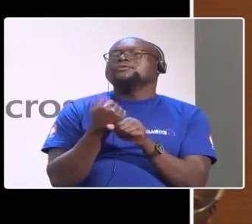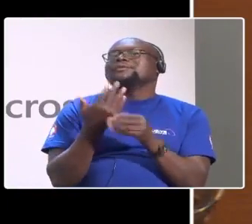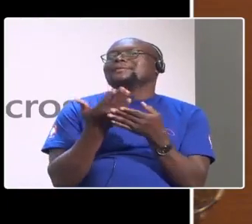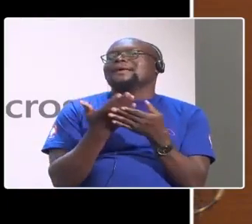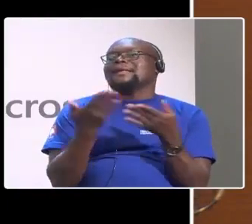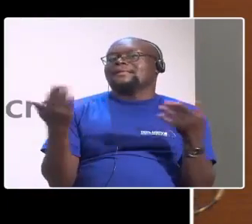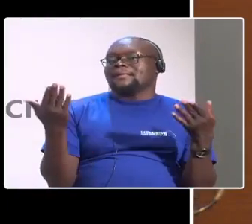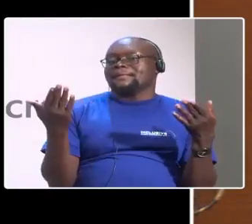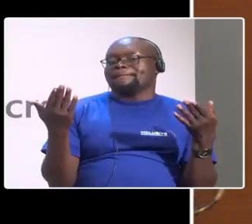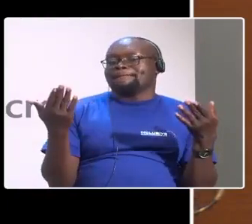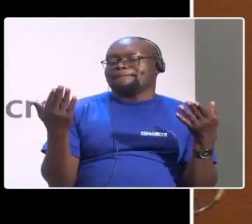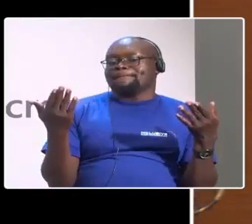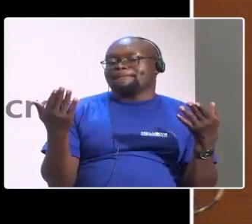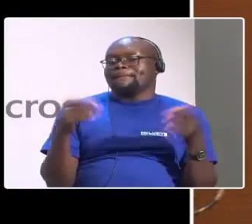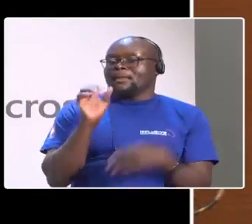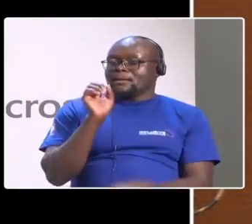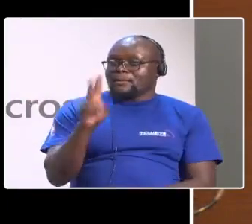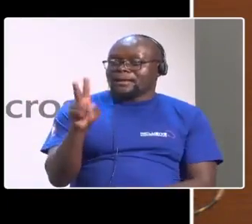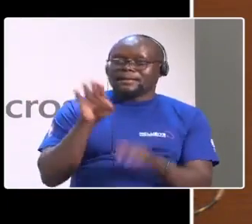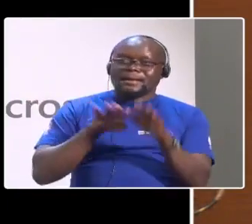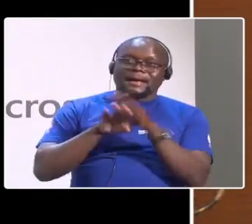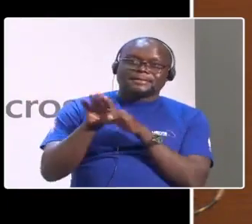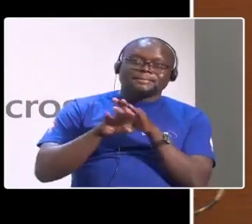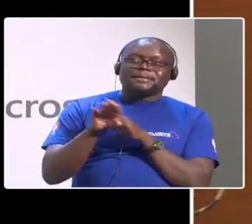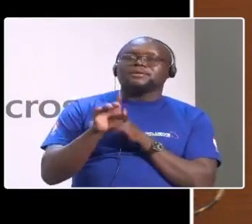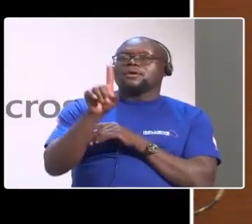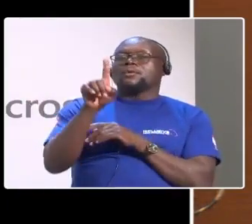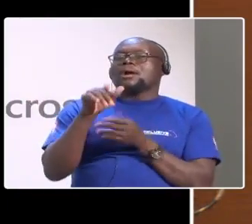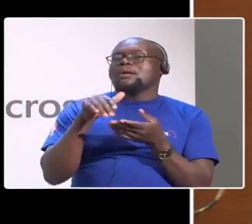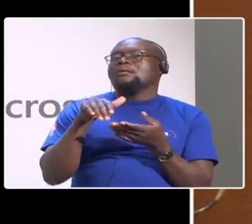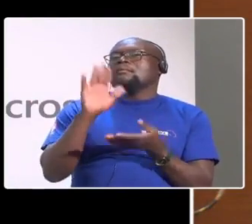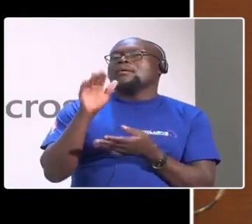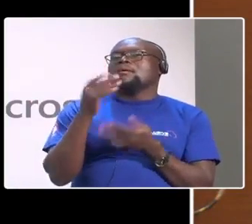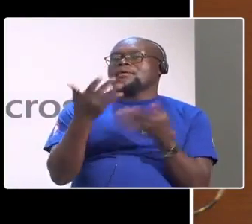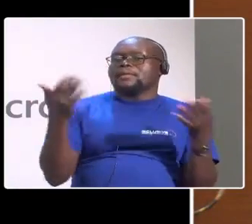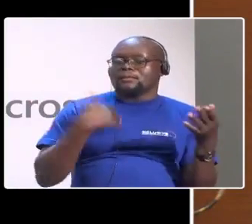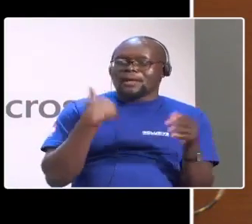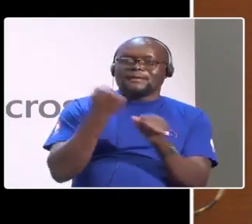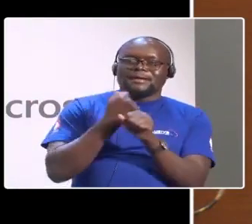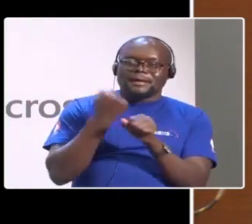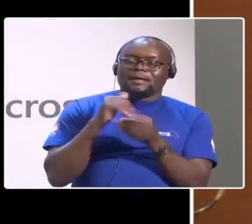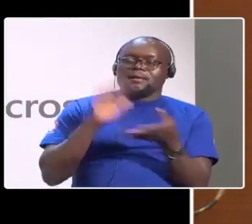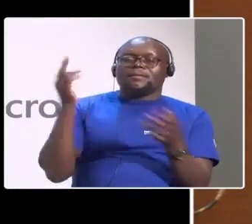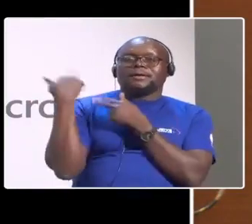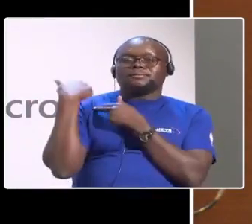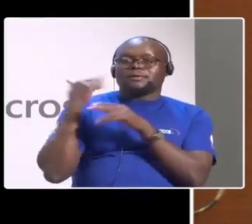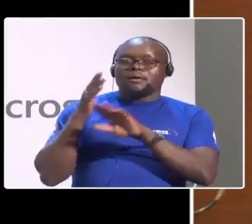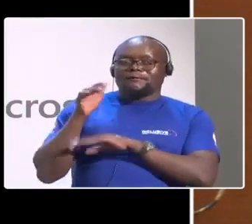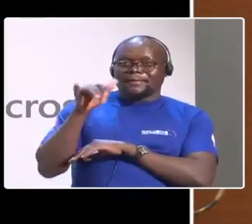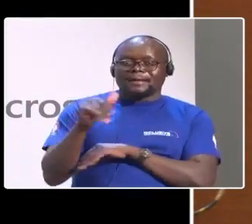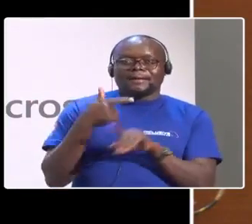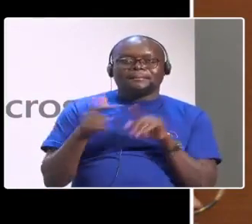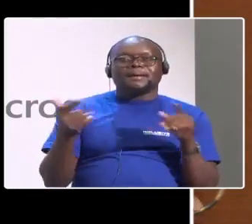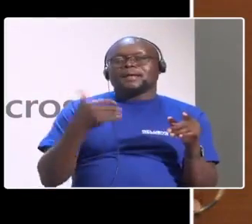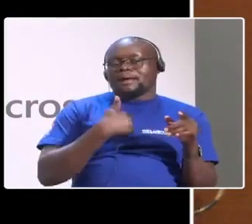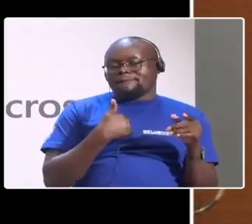thing. Yeah? Okay, accessibility is one more thing with corporate social responsibility or whatever. Yeah,